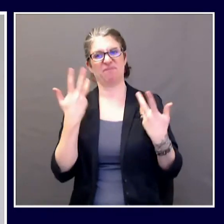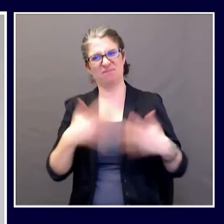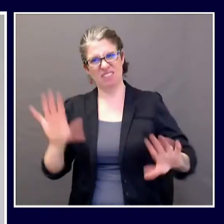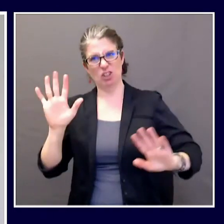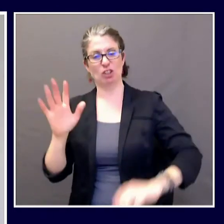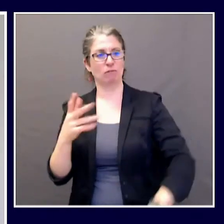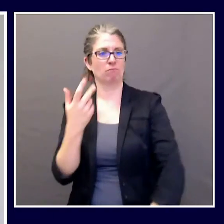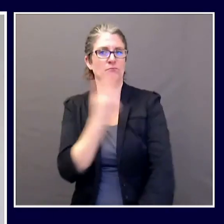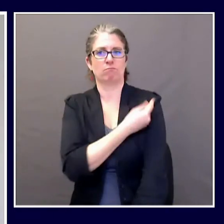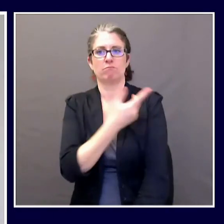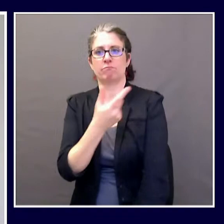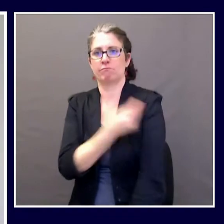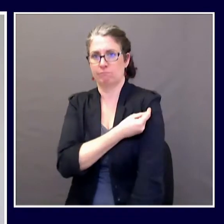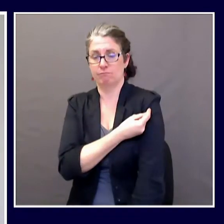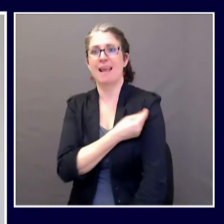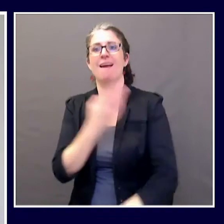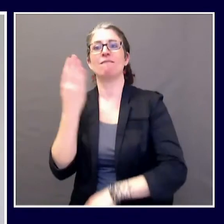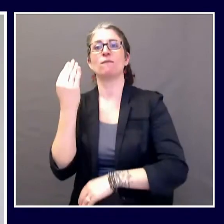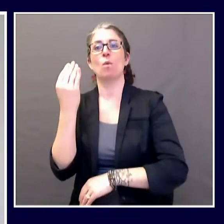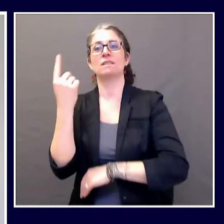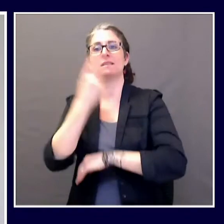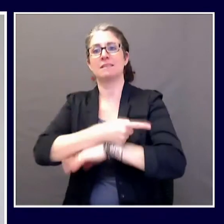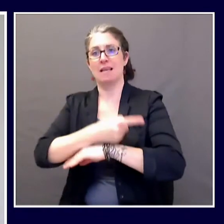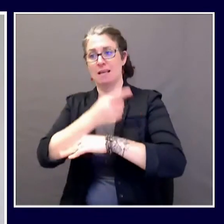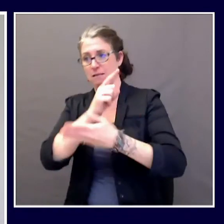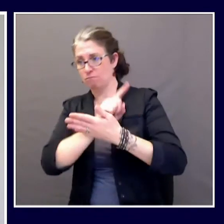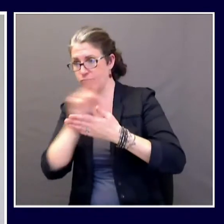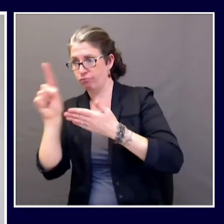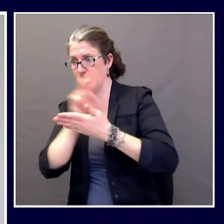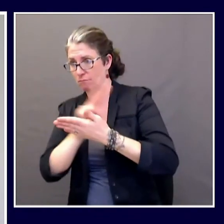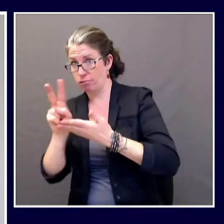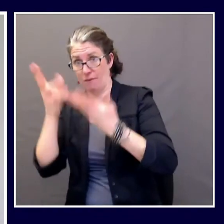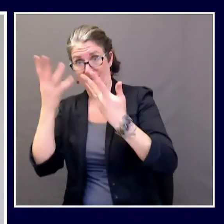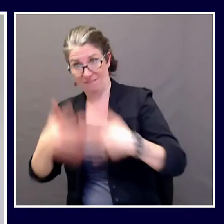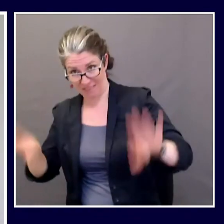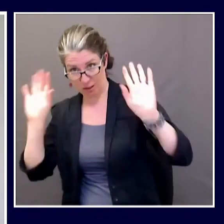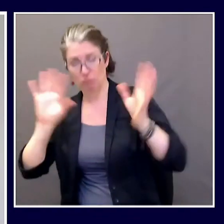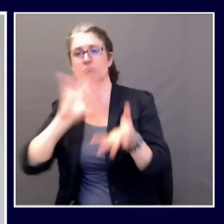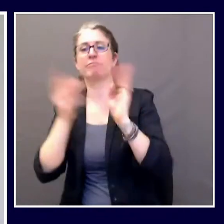to others? And am I protected against variants?